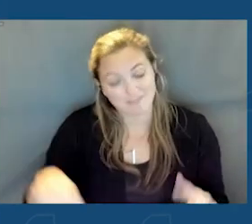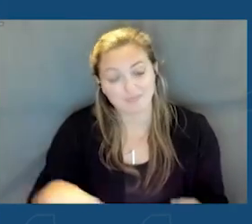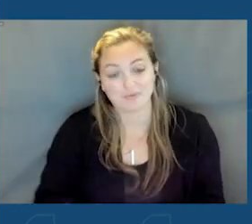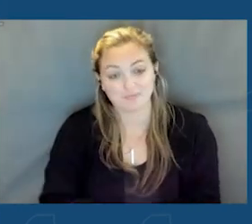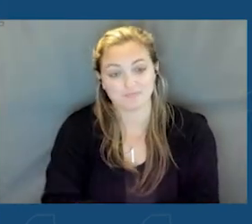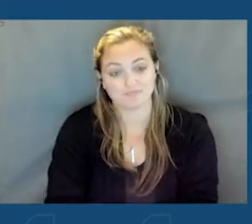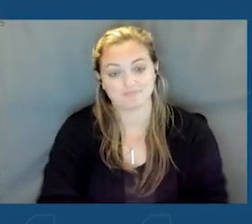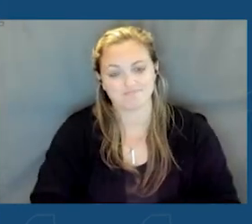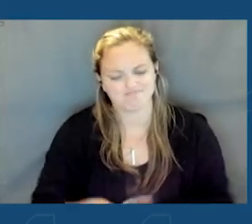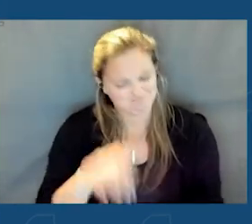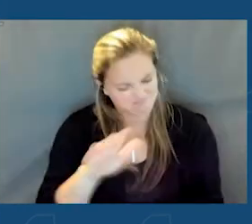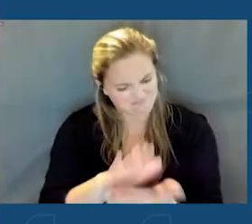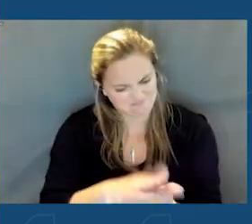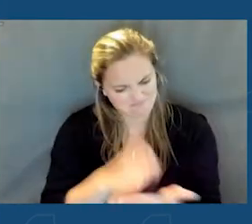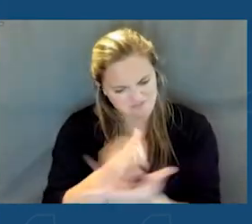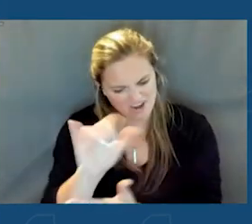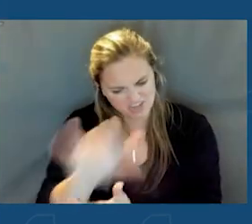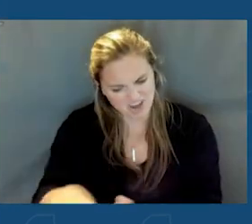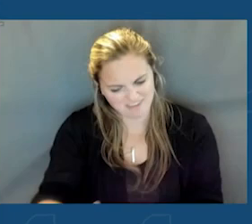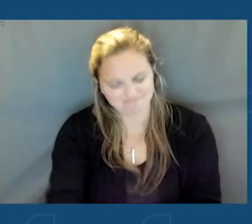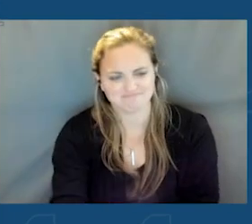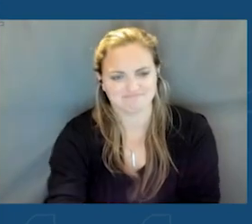Jay. We're here.